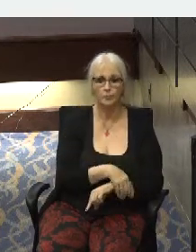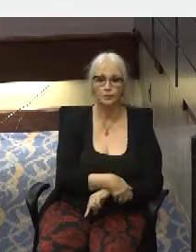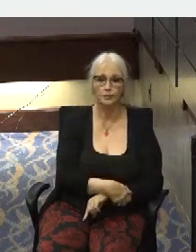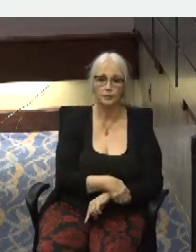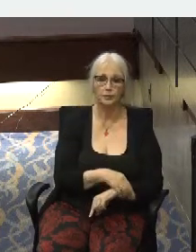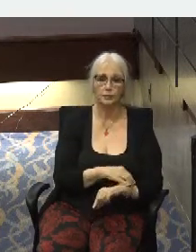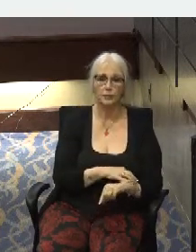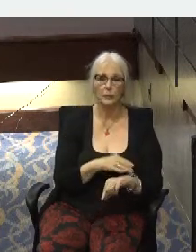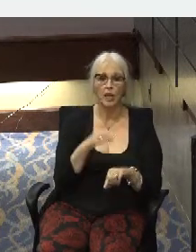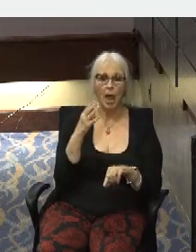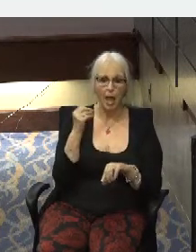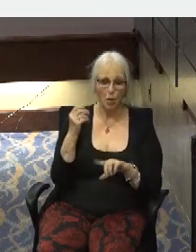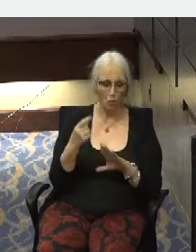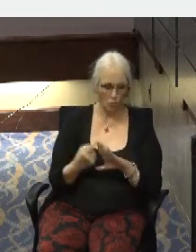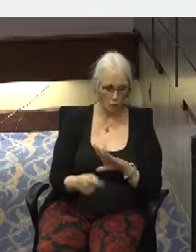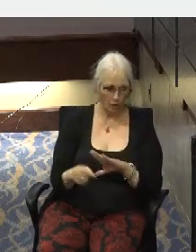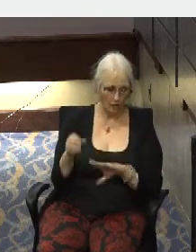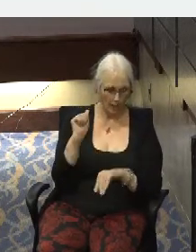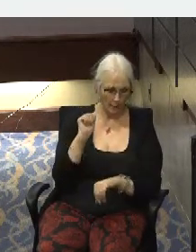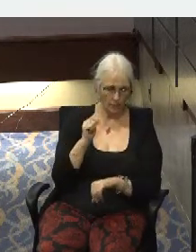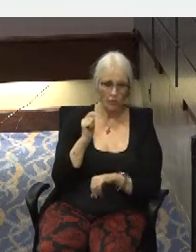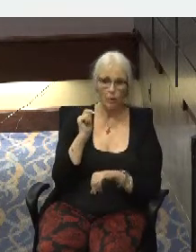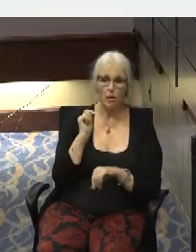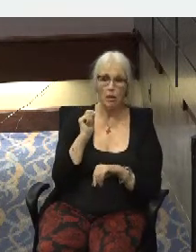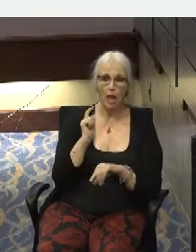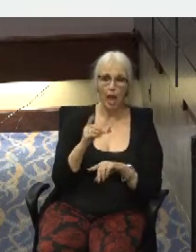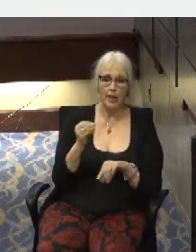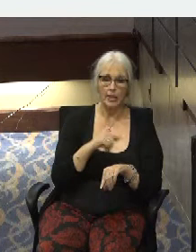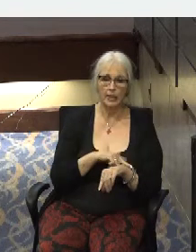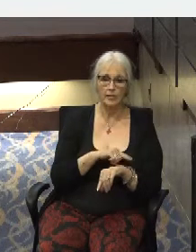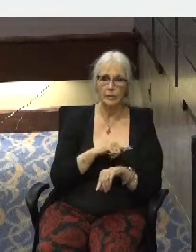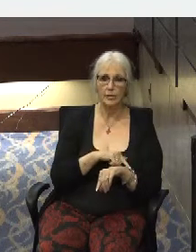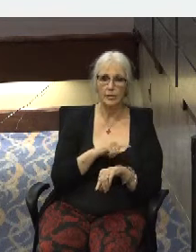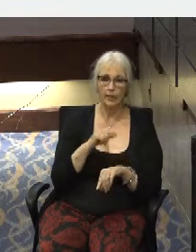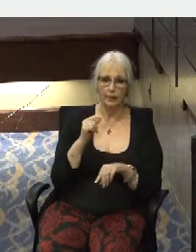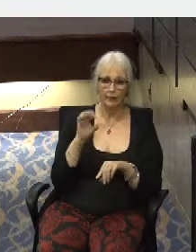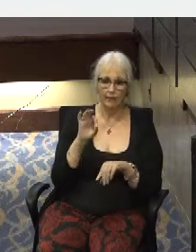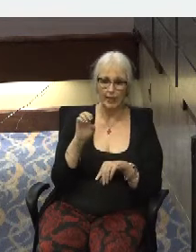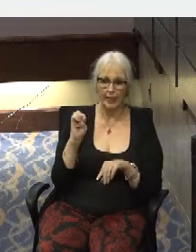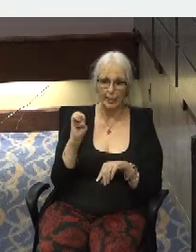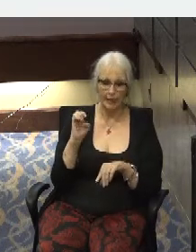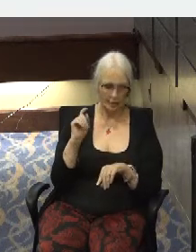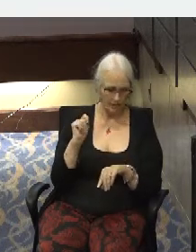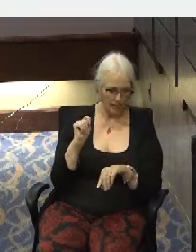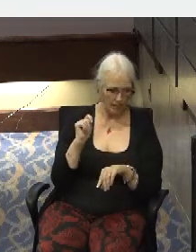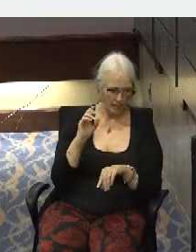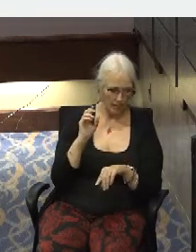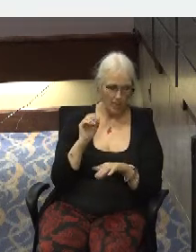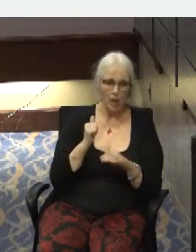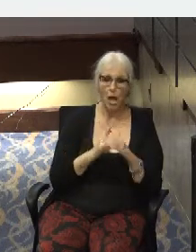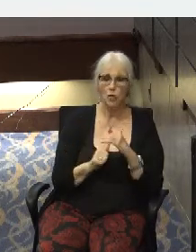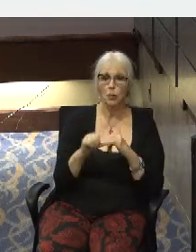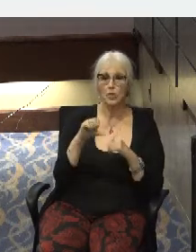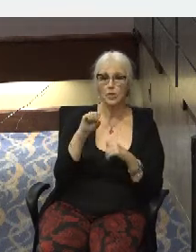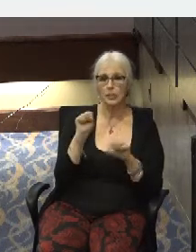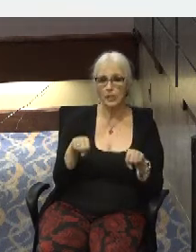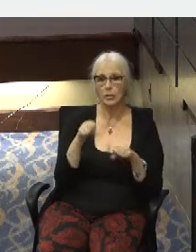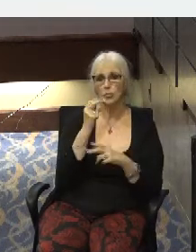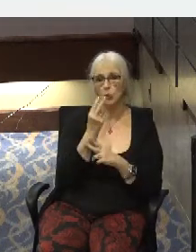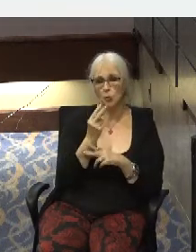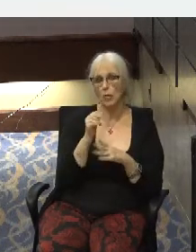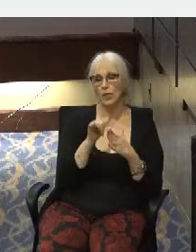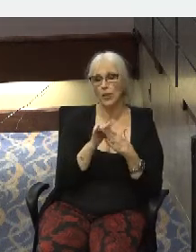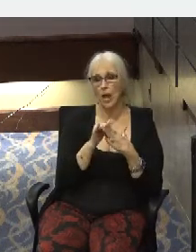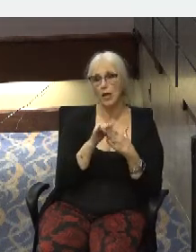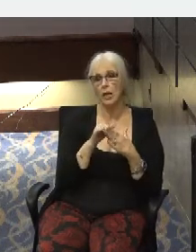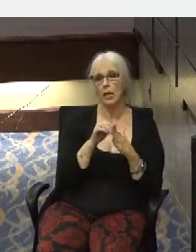costs, as I mentioned, the city does have the existing fleet to support service under scenario 2. So the capital costs and that local share,